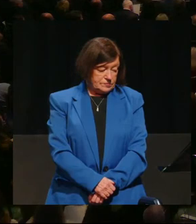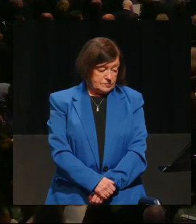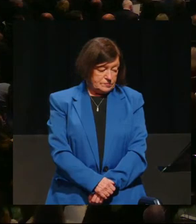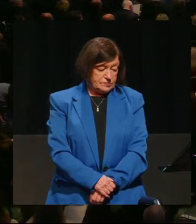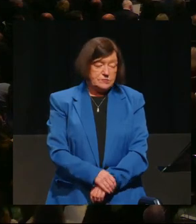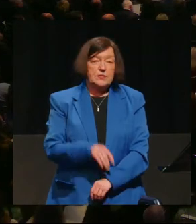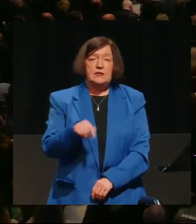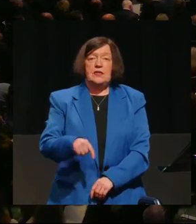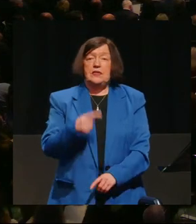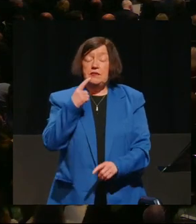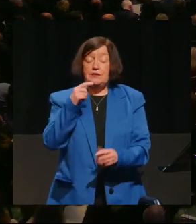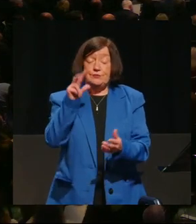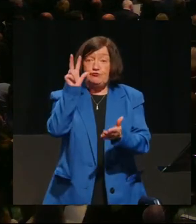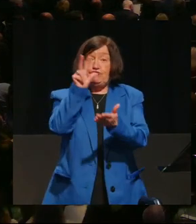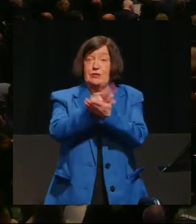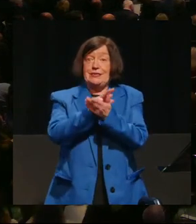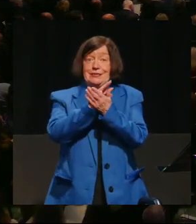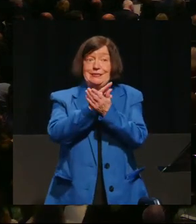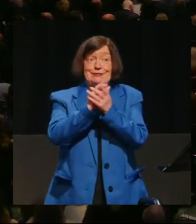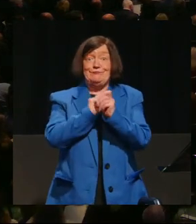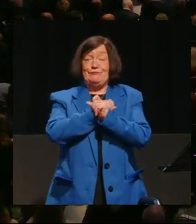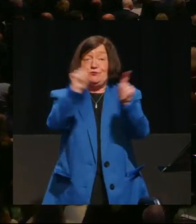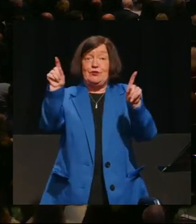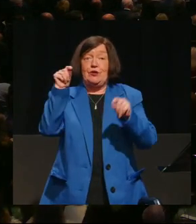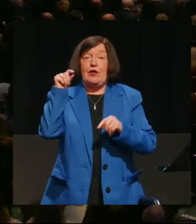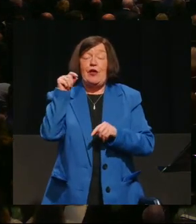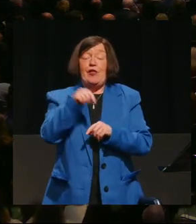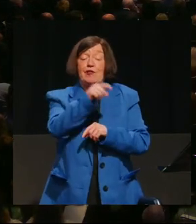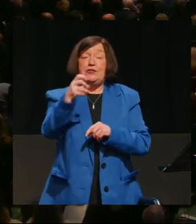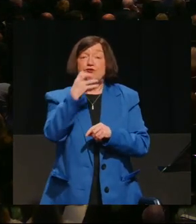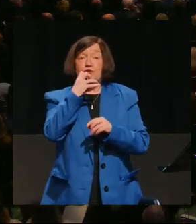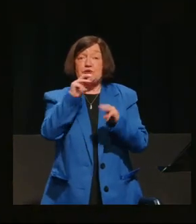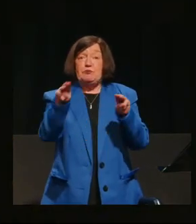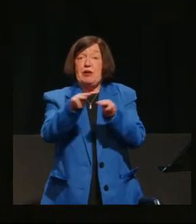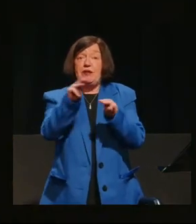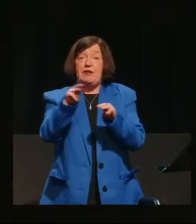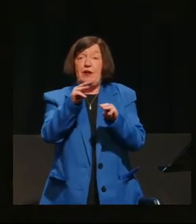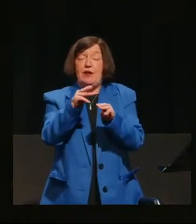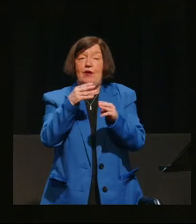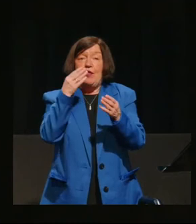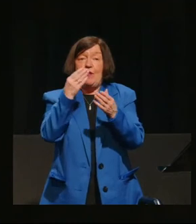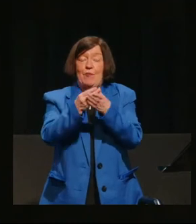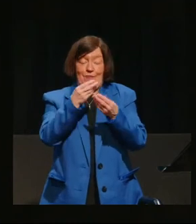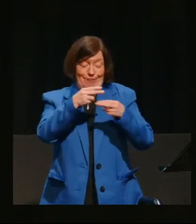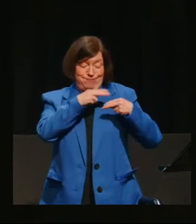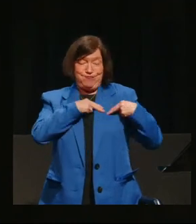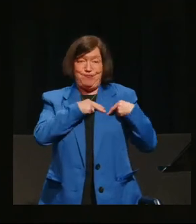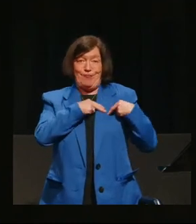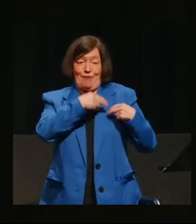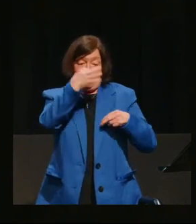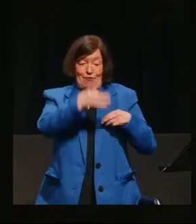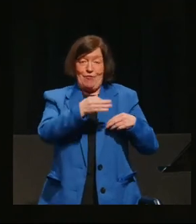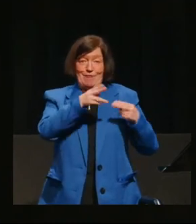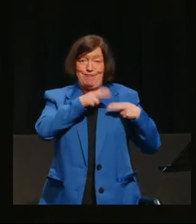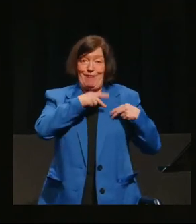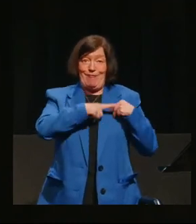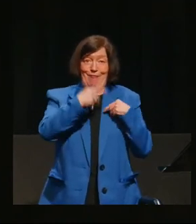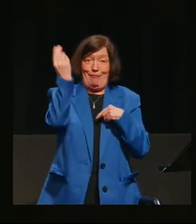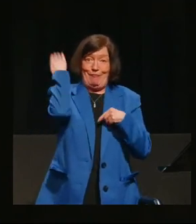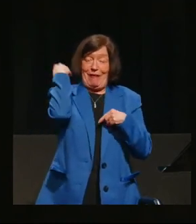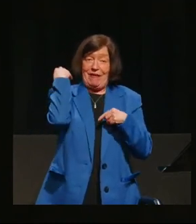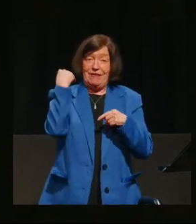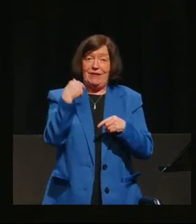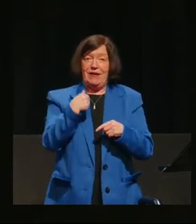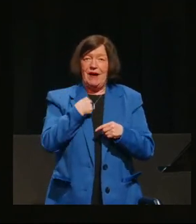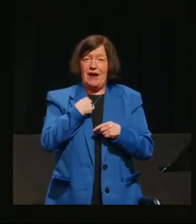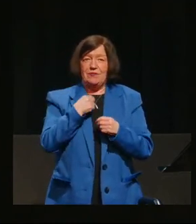The decree was issued that the Vilna Jewish population must put on badges front and back. I